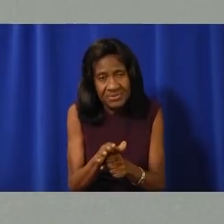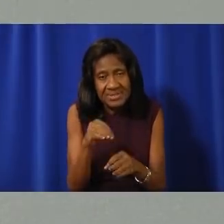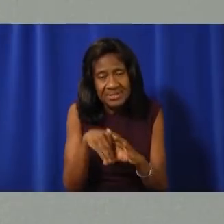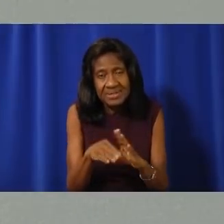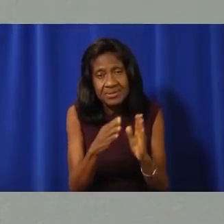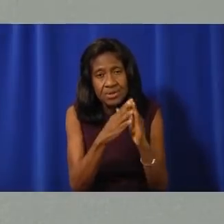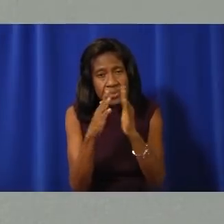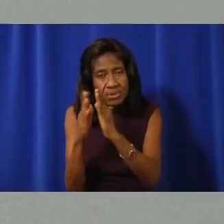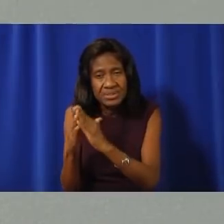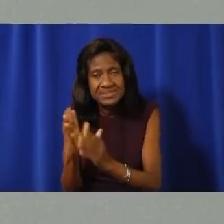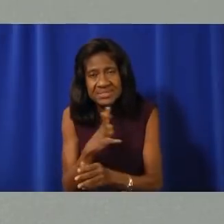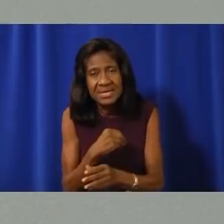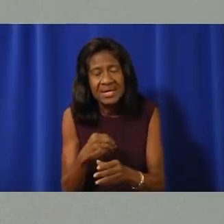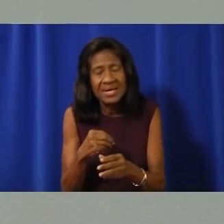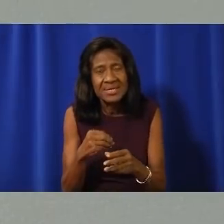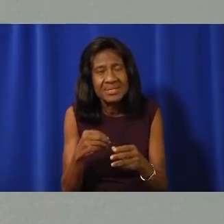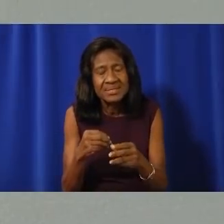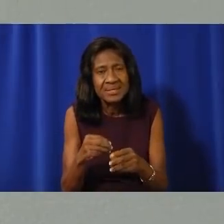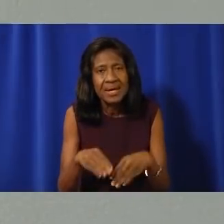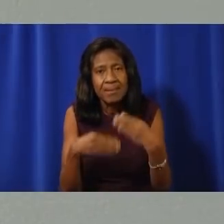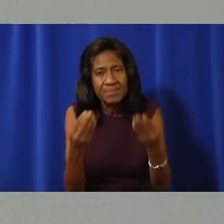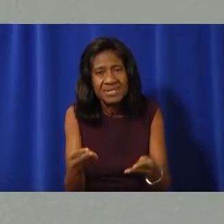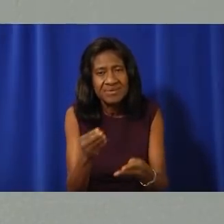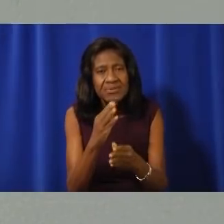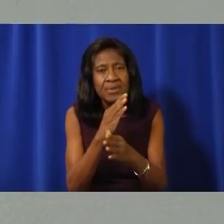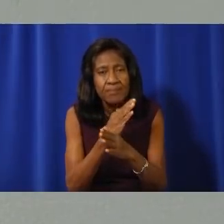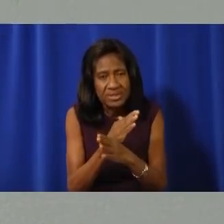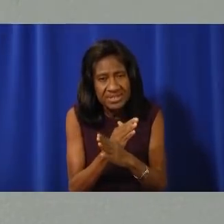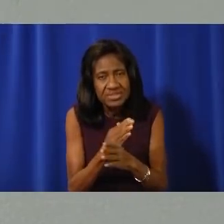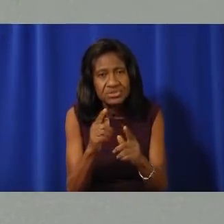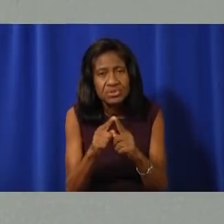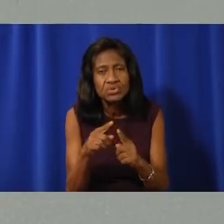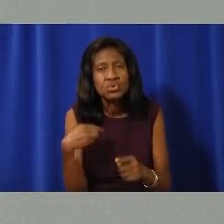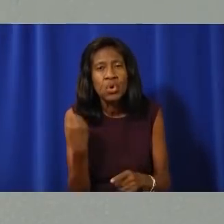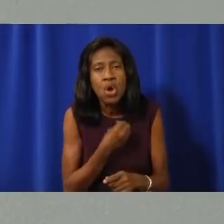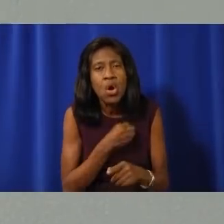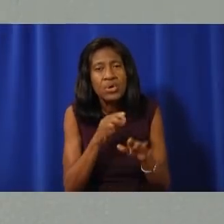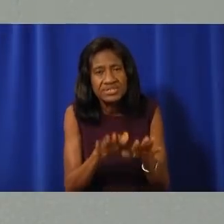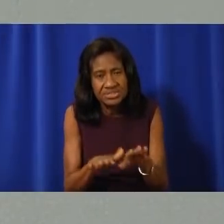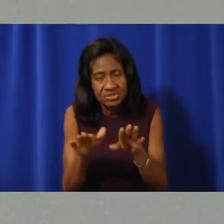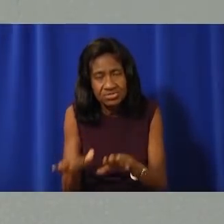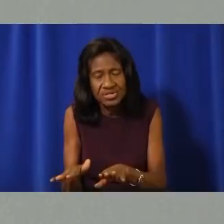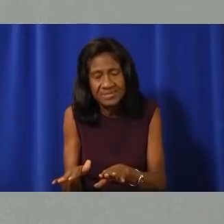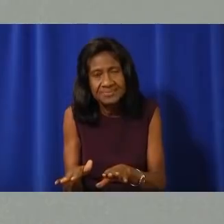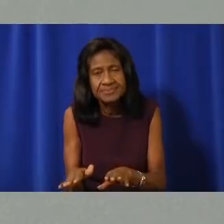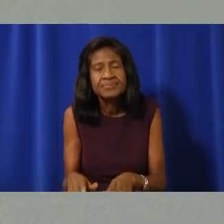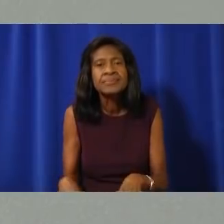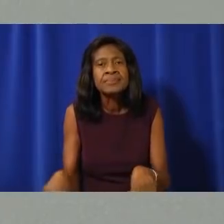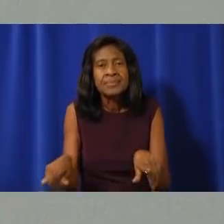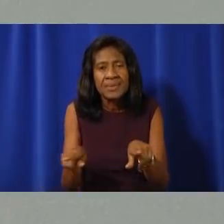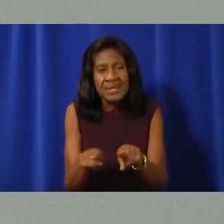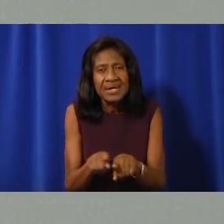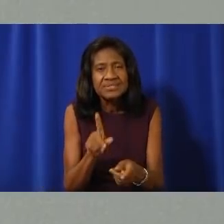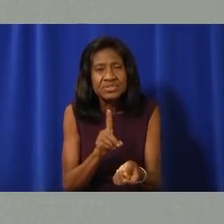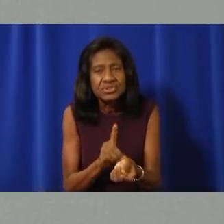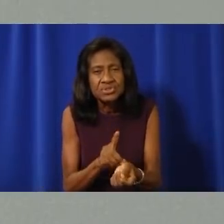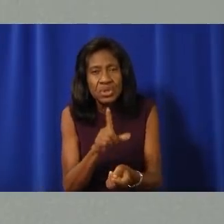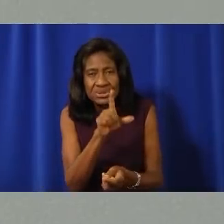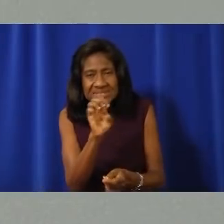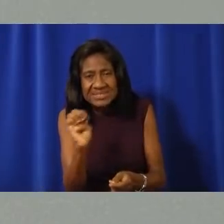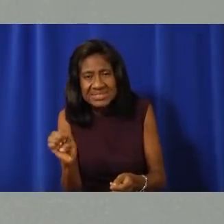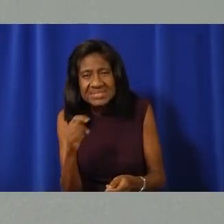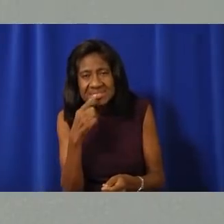for our children. So, as Dr. Lee noted, in terms of going by the